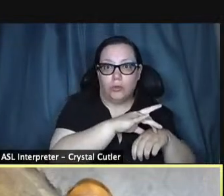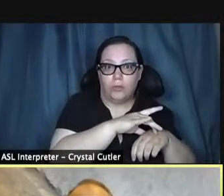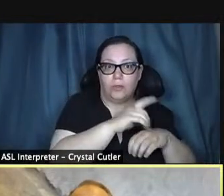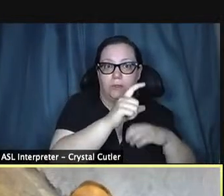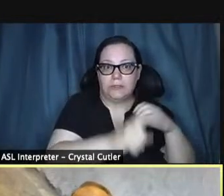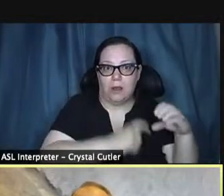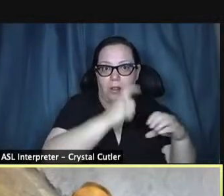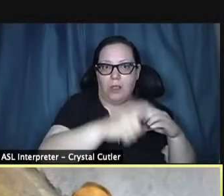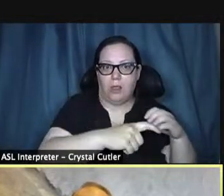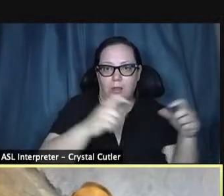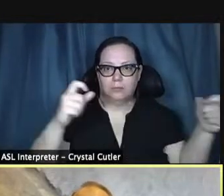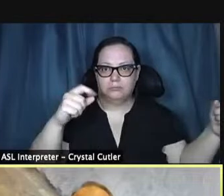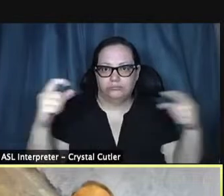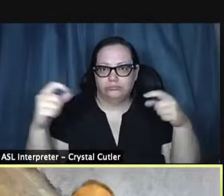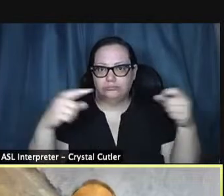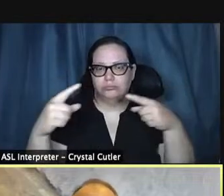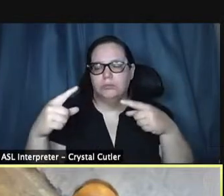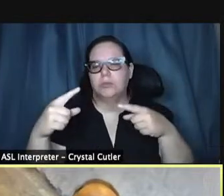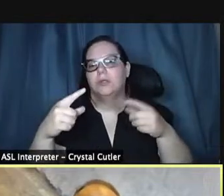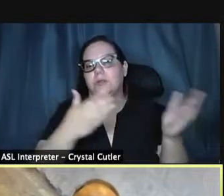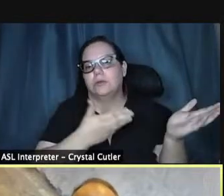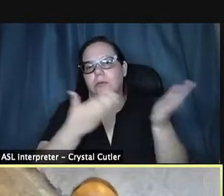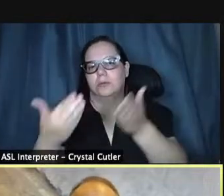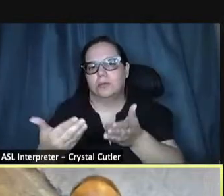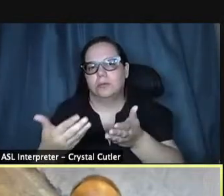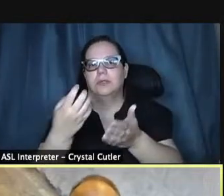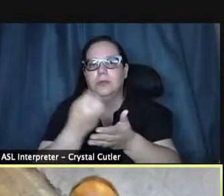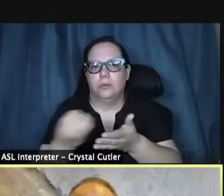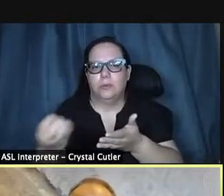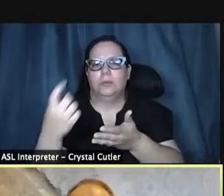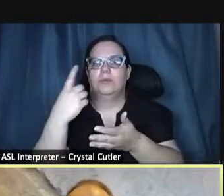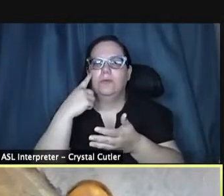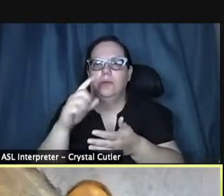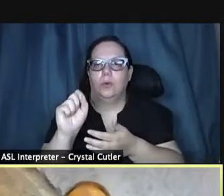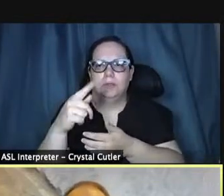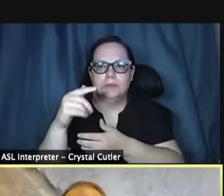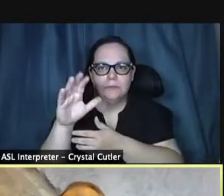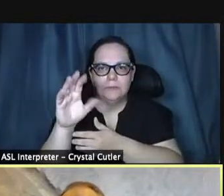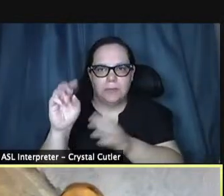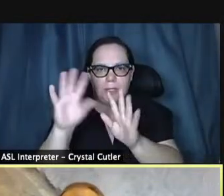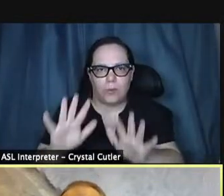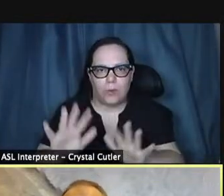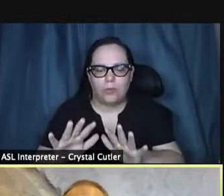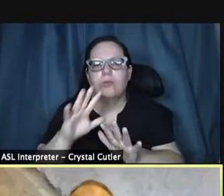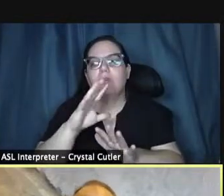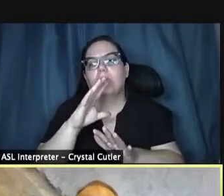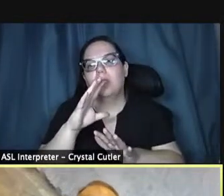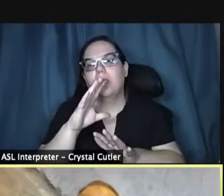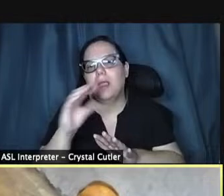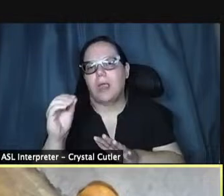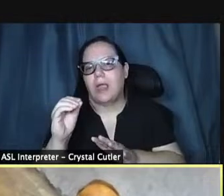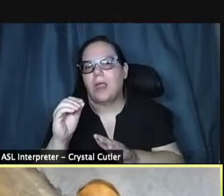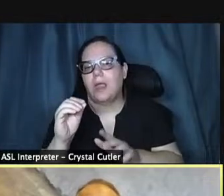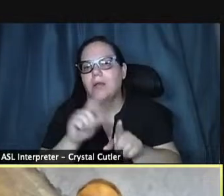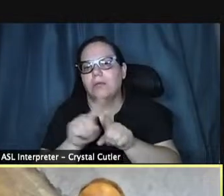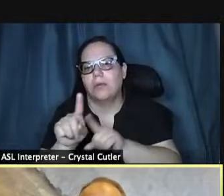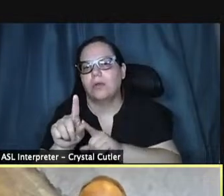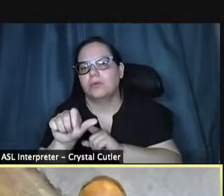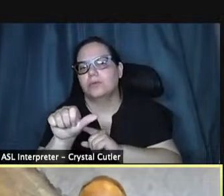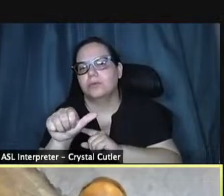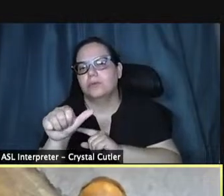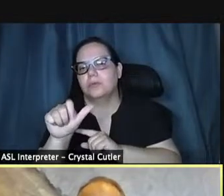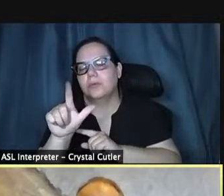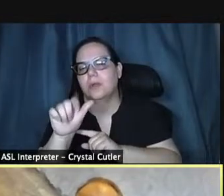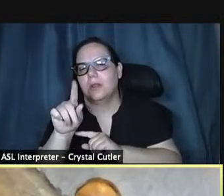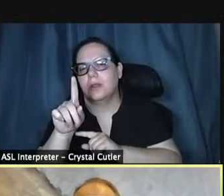a space weather payload and even a laser retroreflector from NASA. But importantly, we are planning to